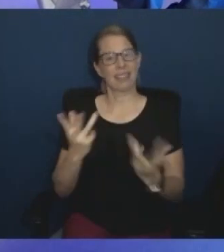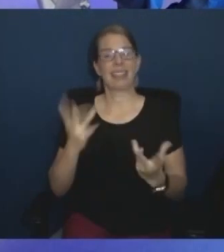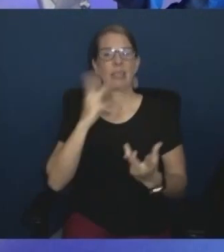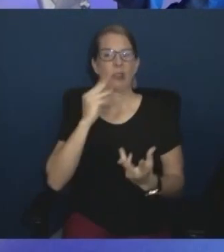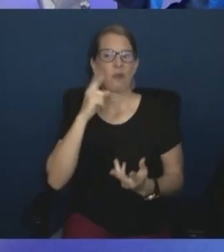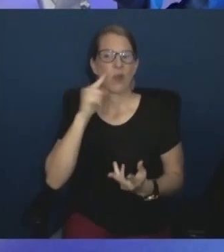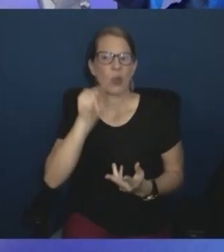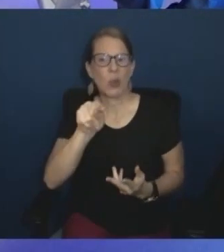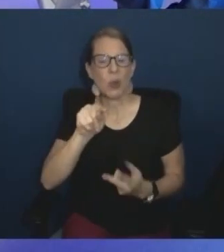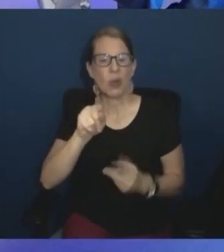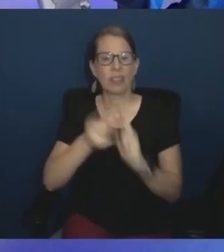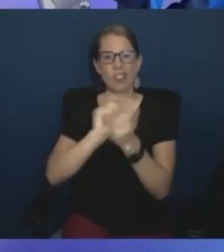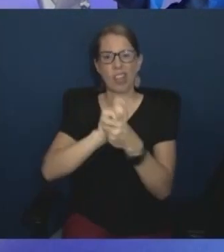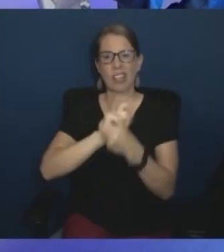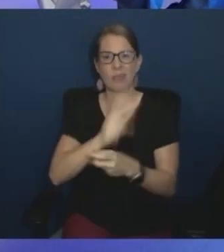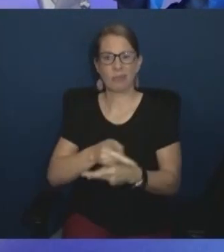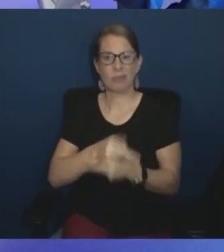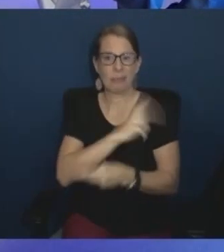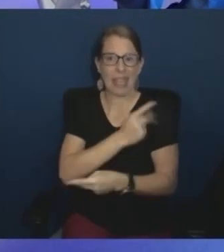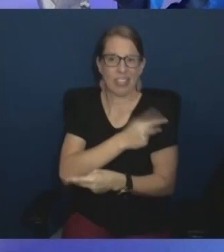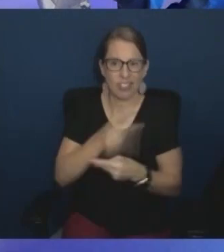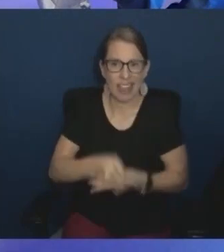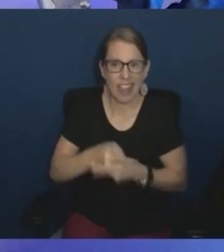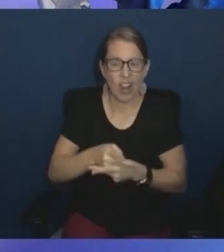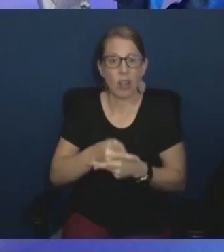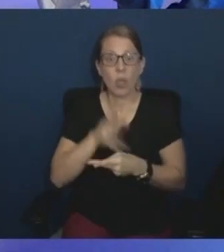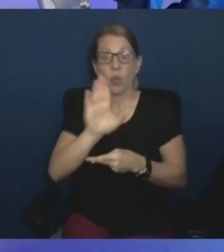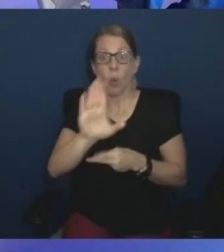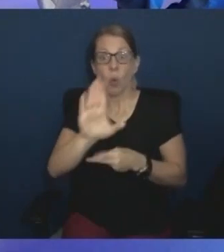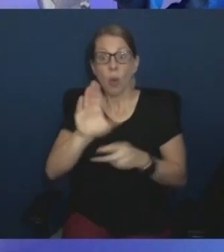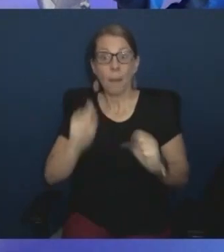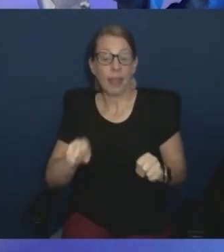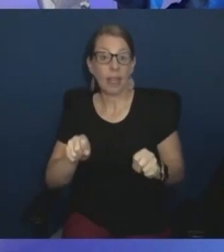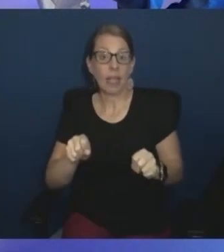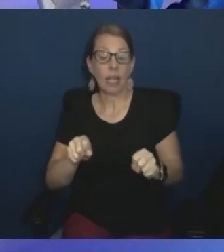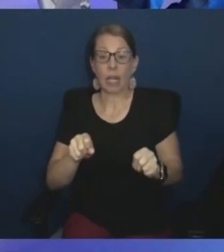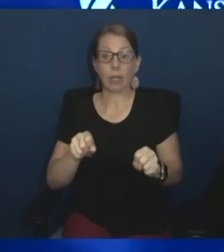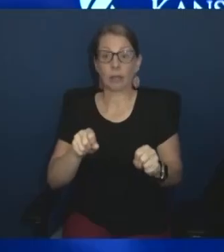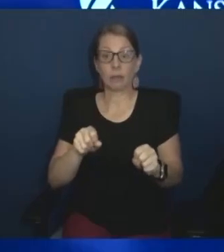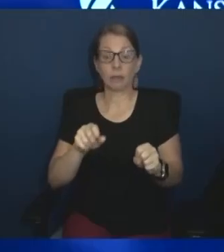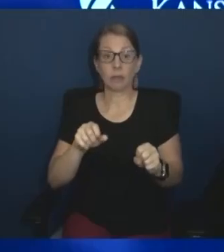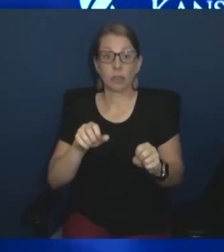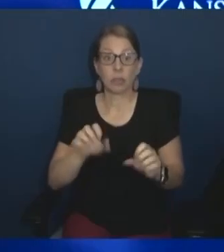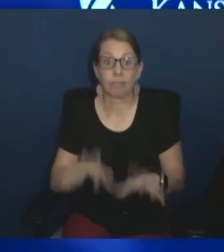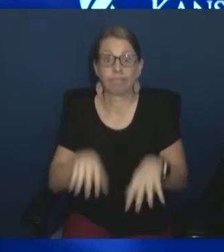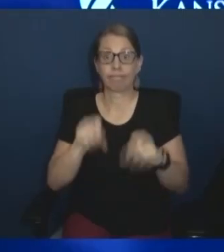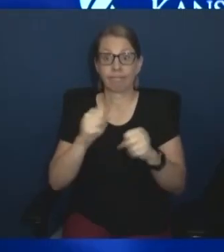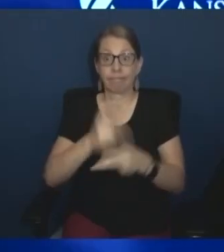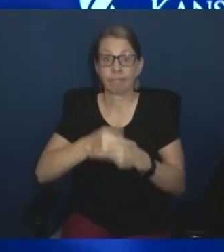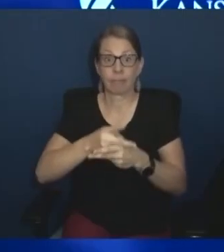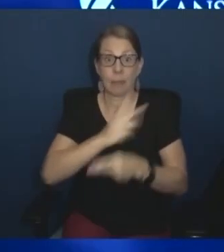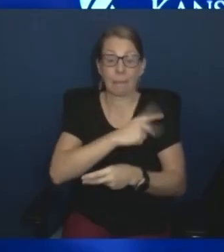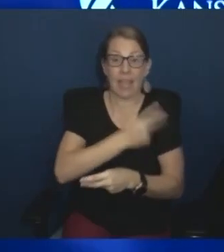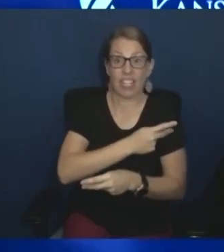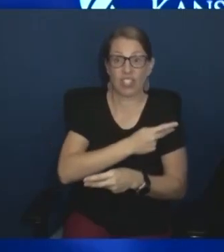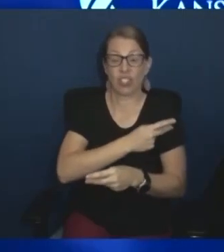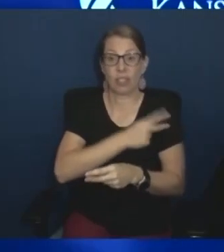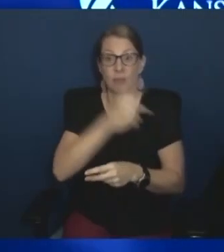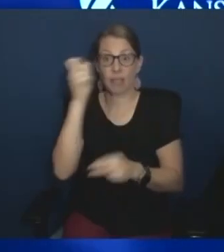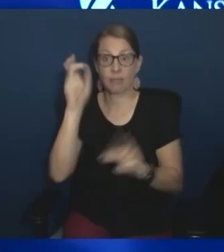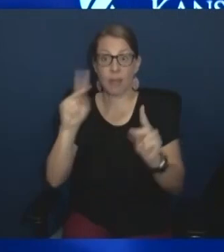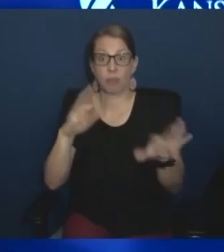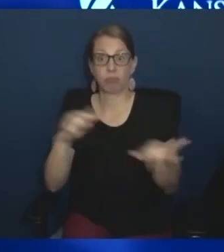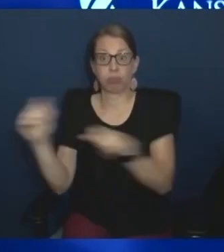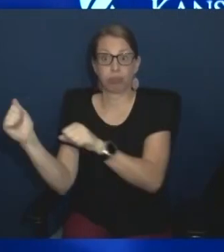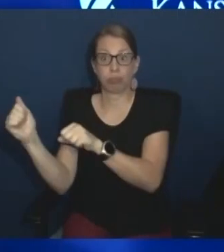care and just your ability to do your job when people are walking off the job? Well, it affects us so much, and it affects